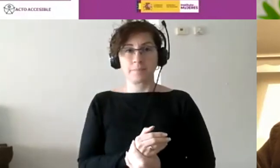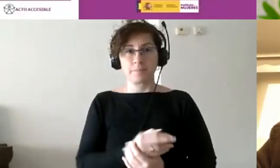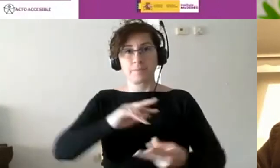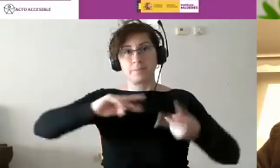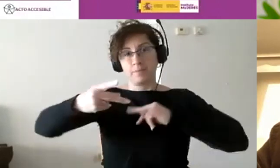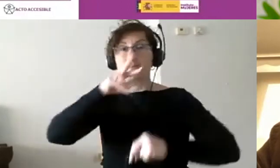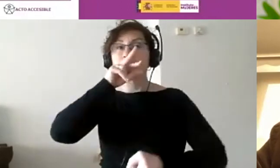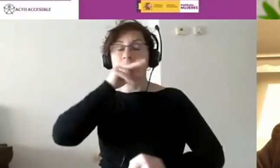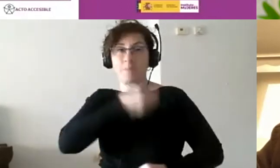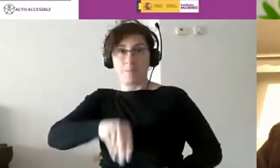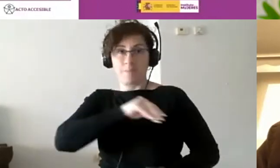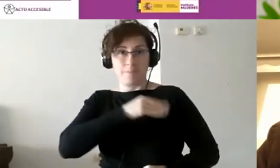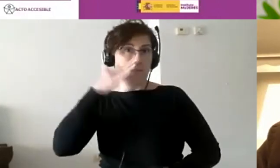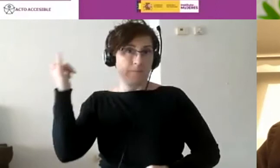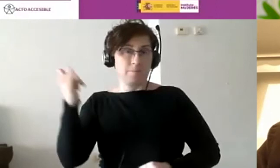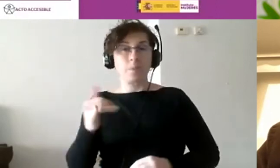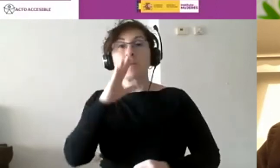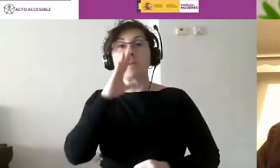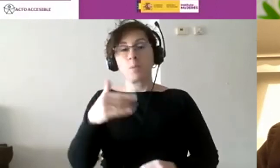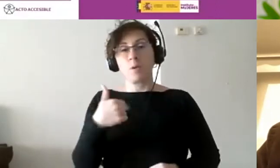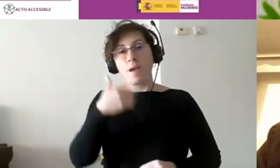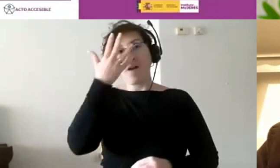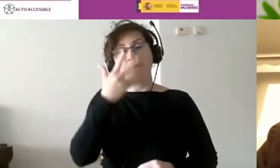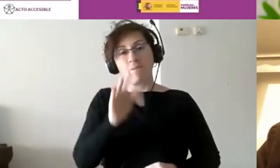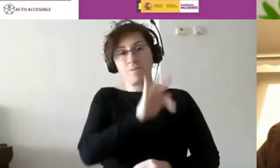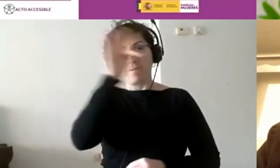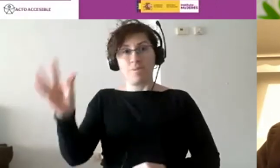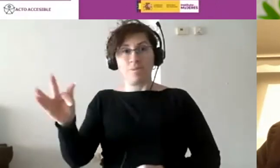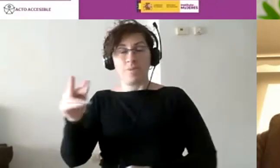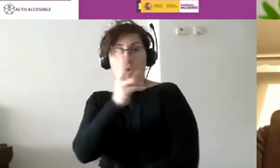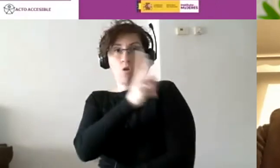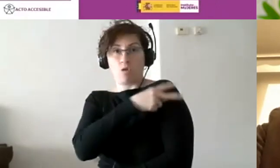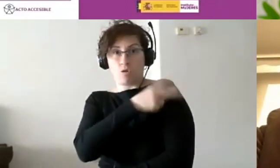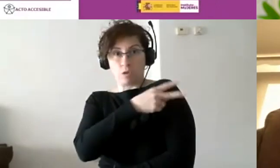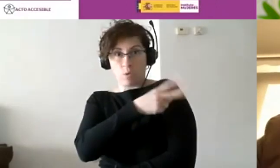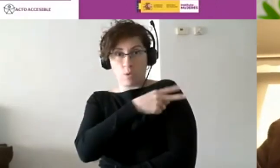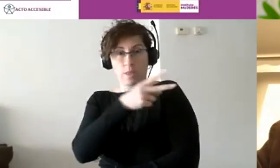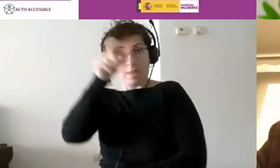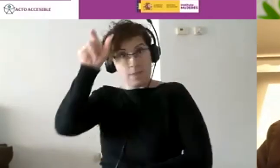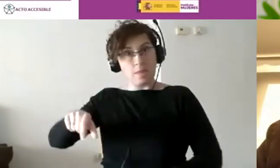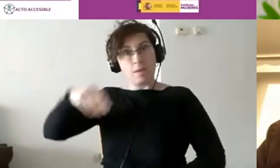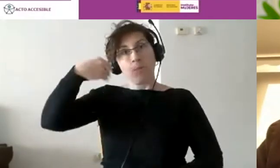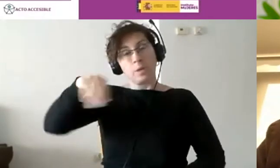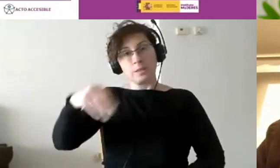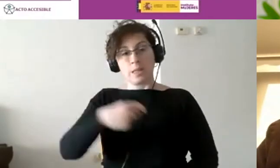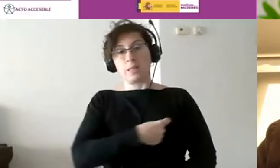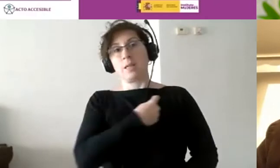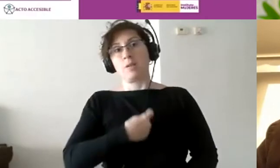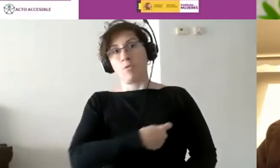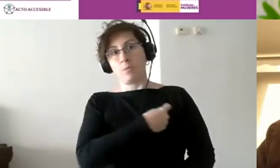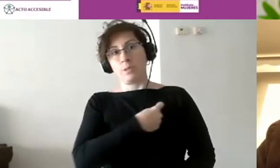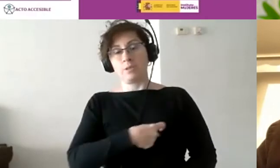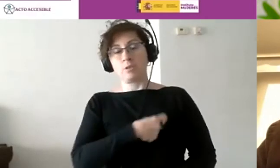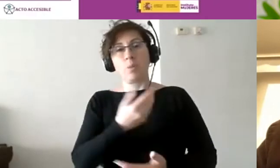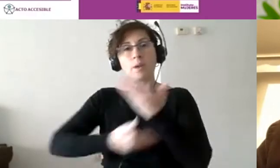porque me gustaría darle la palabra a José Luis. I would like to give the floor to José Luis Martínez Domnoso, who's the president